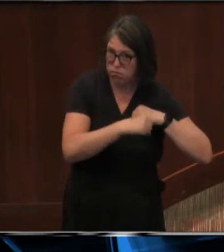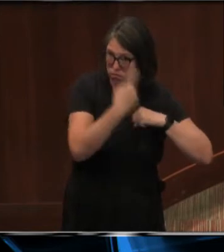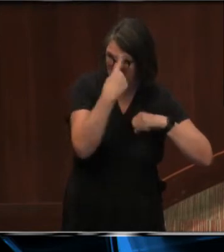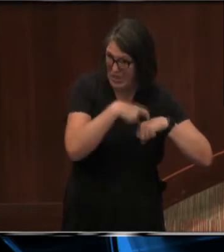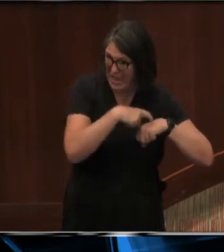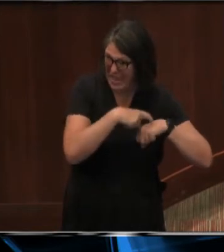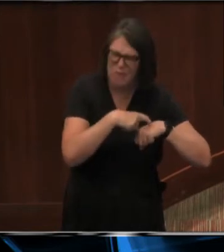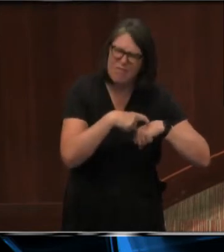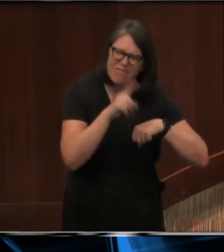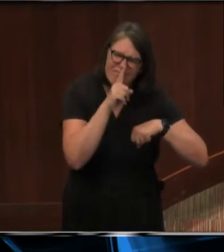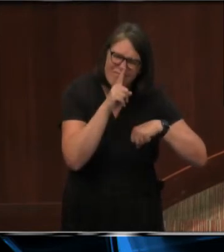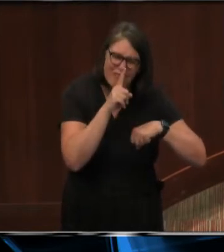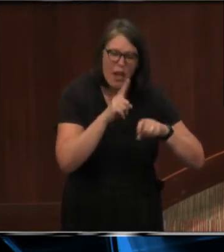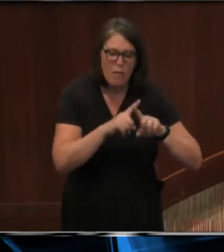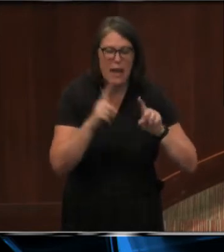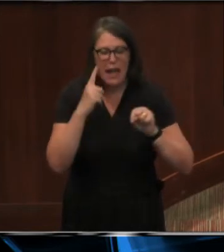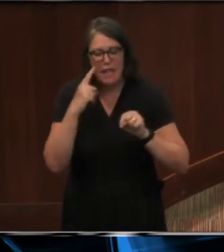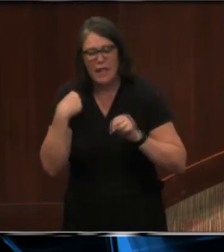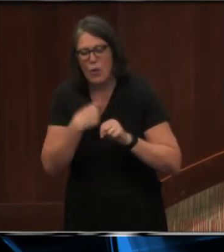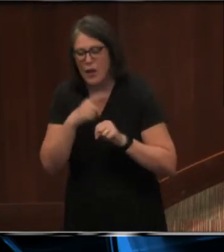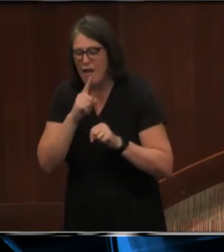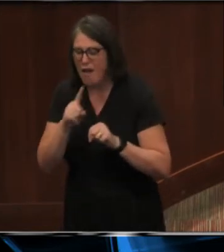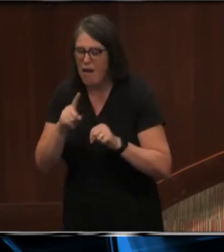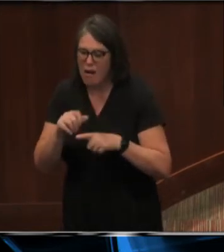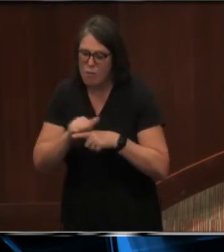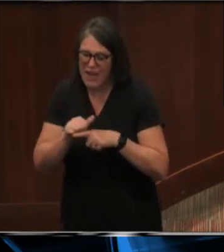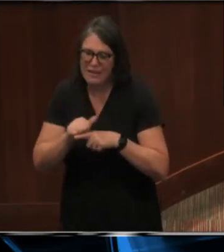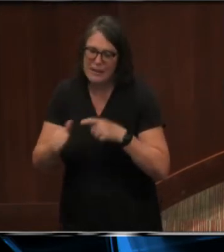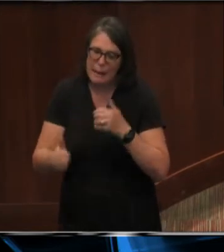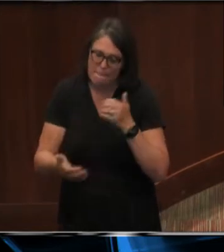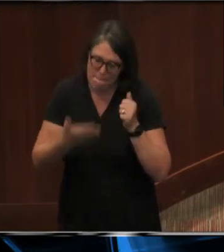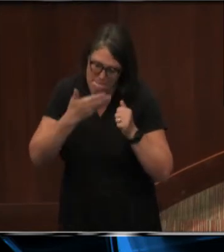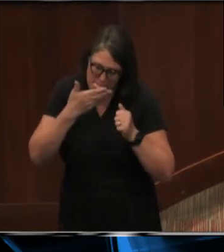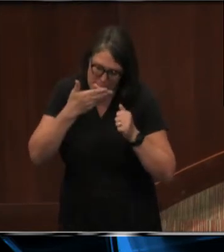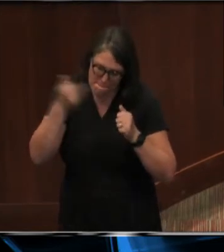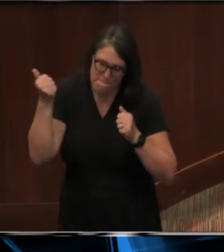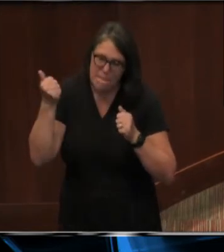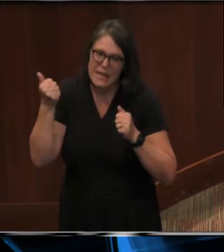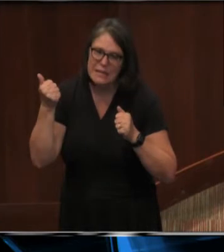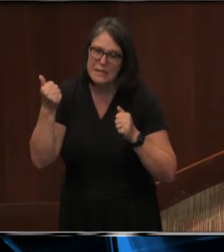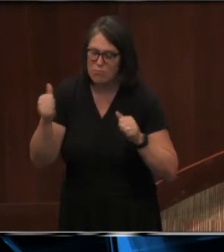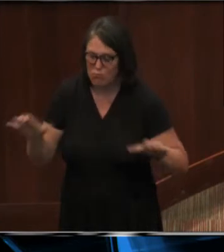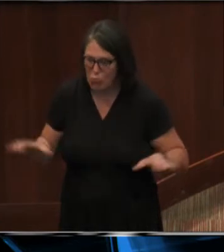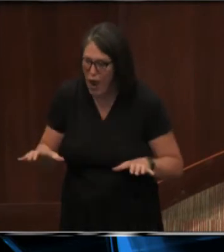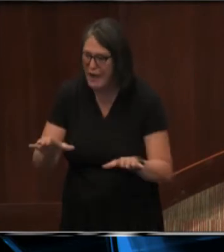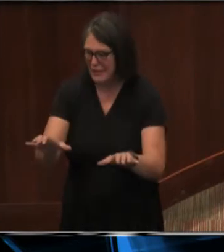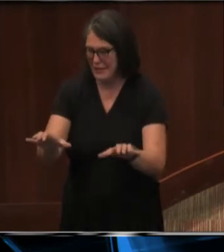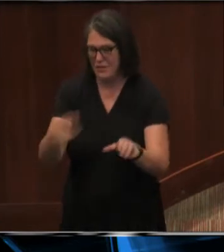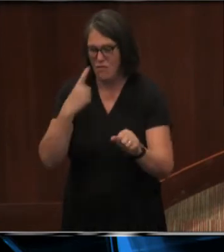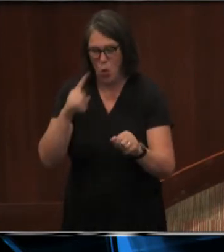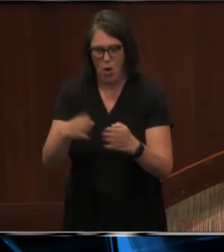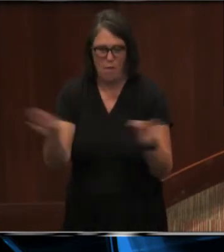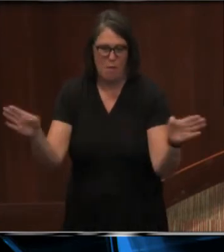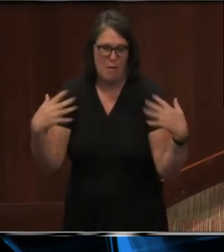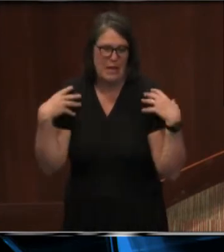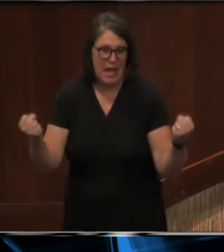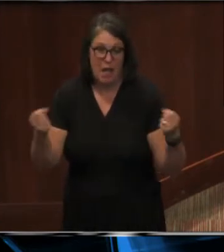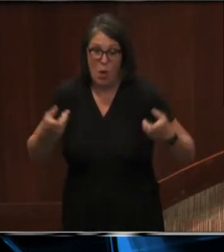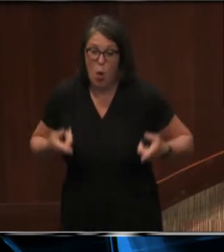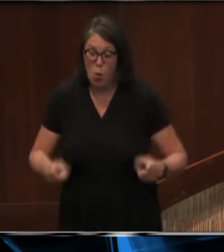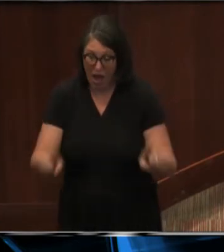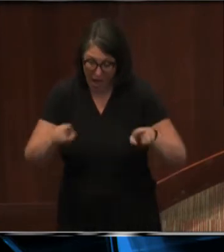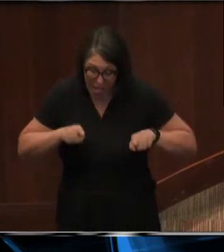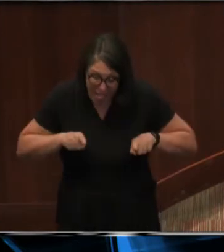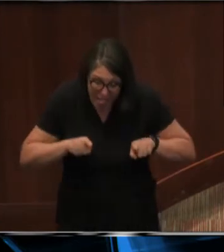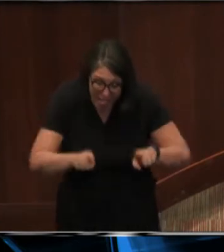we're practicing best public health, clinical health practice while we continue to build